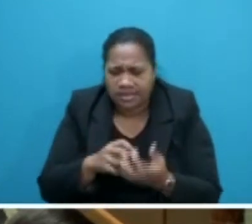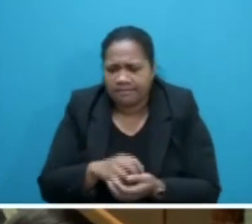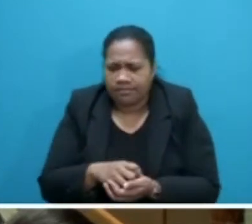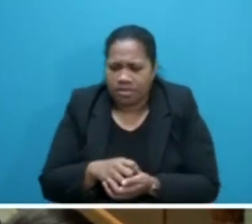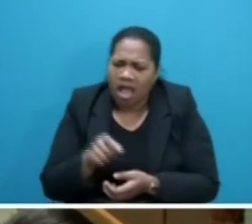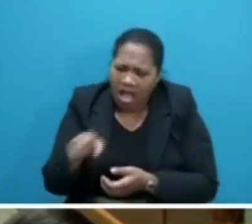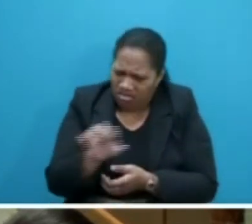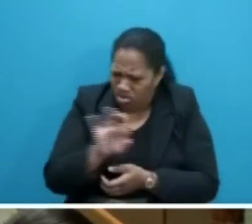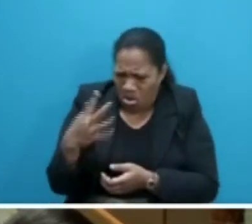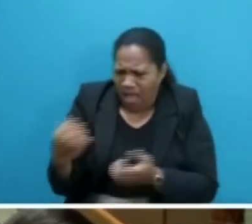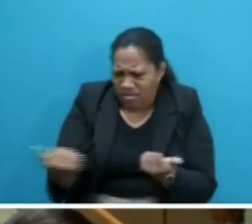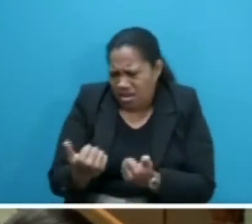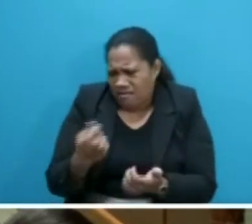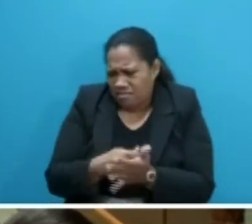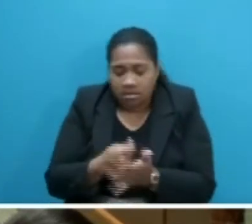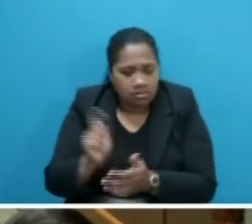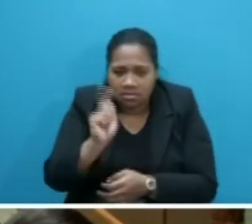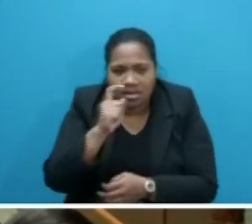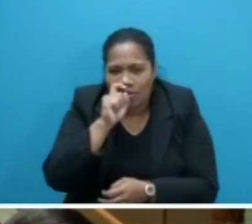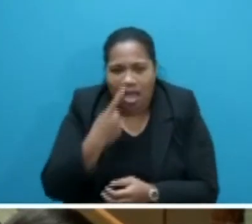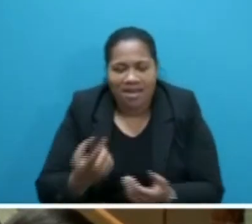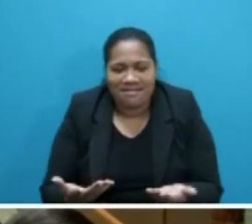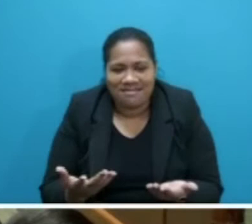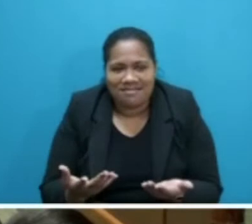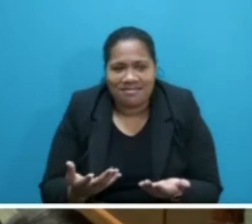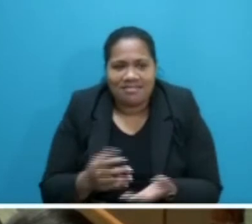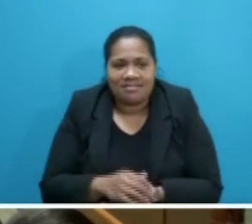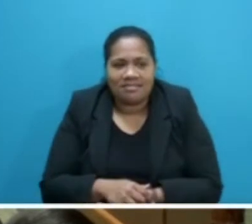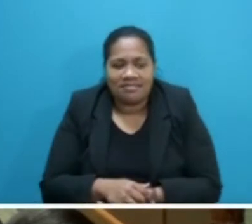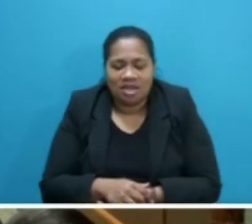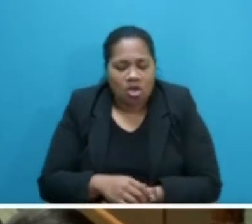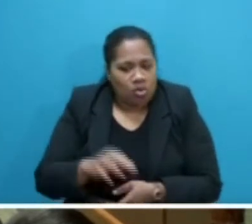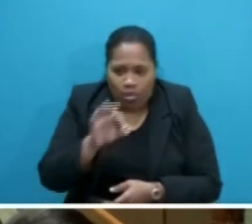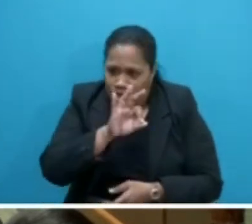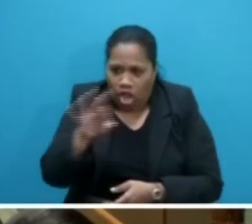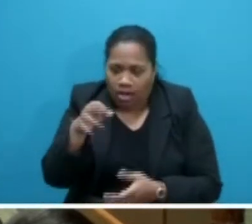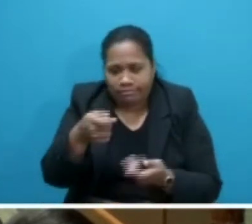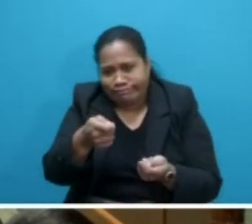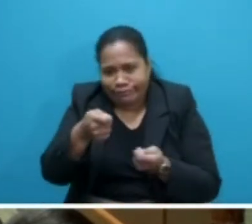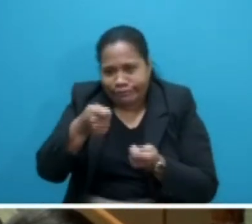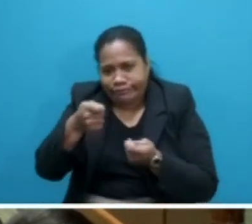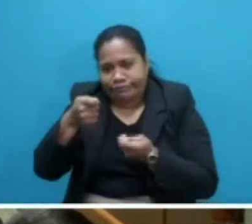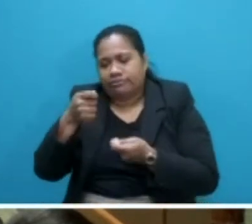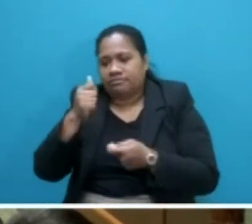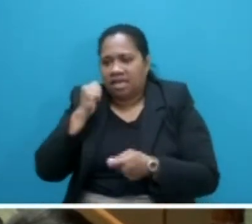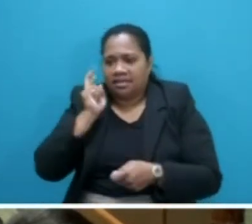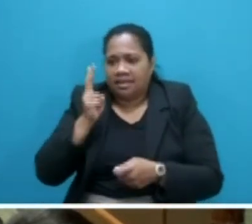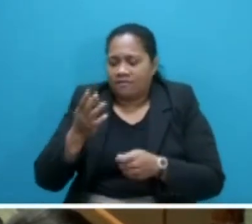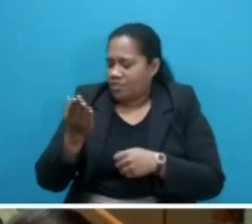money. You cannot, you will not drag us back into our divisive and unequal